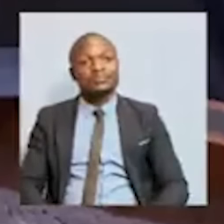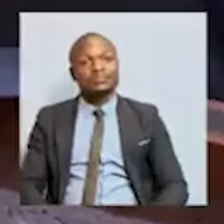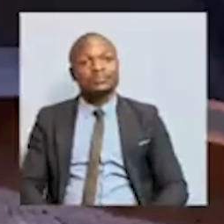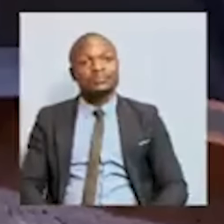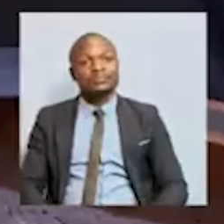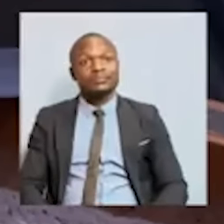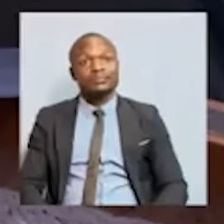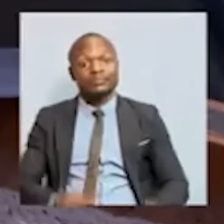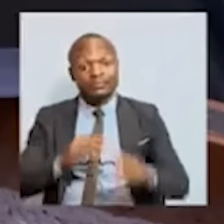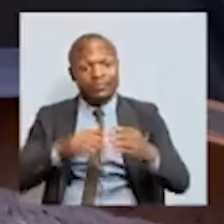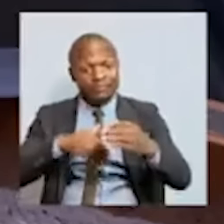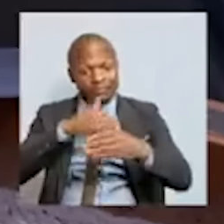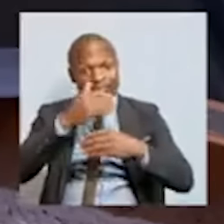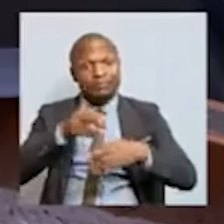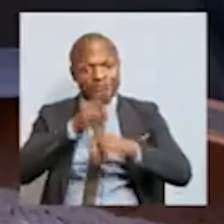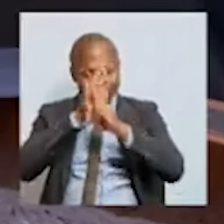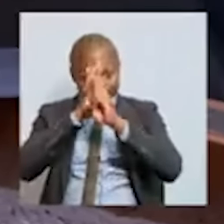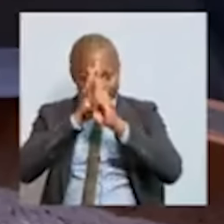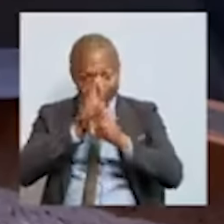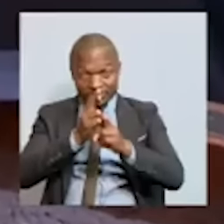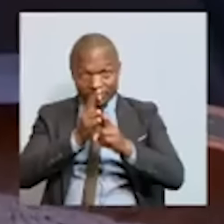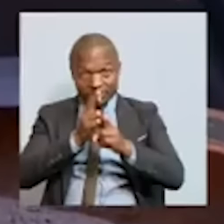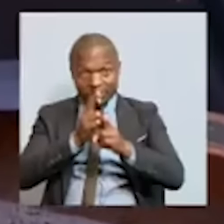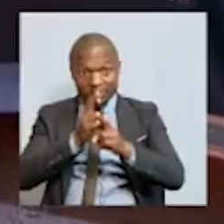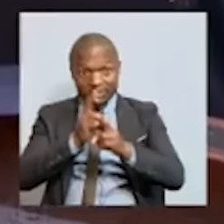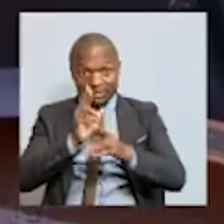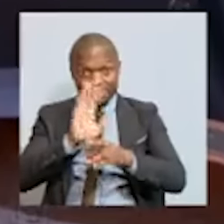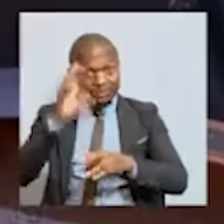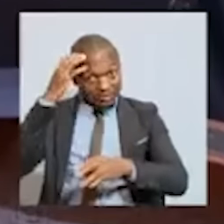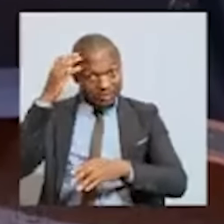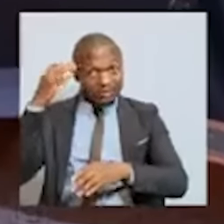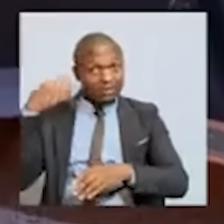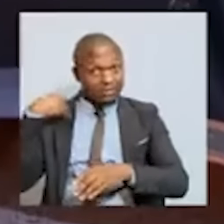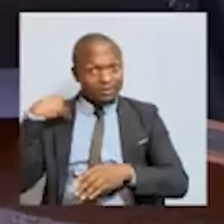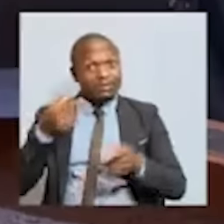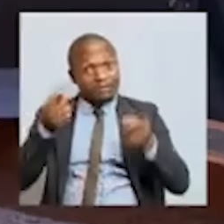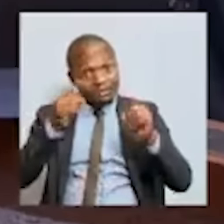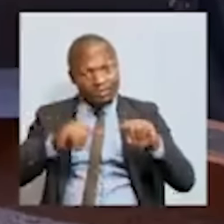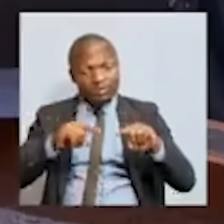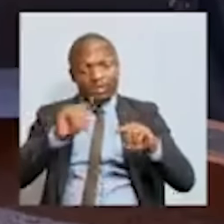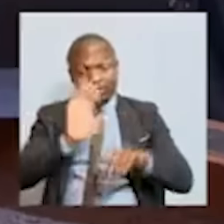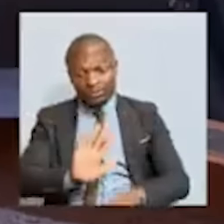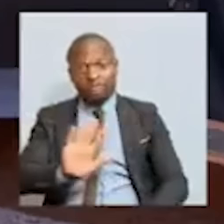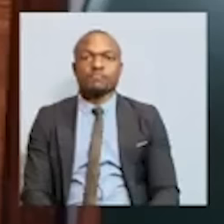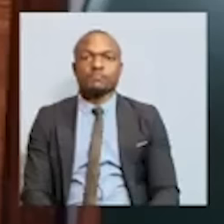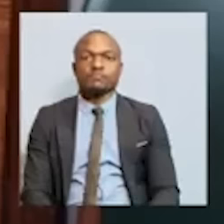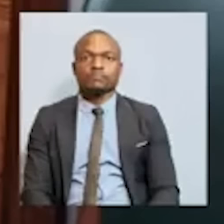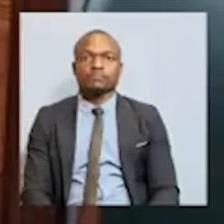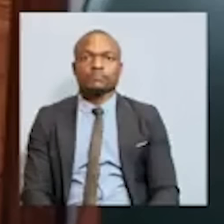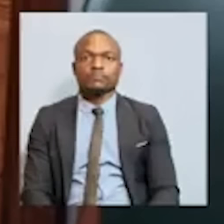out of respect for your office, Madam Speaker, when I was on suspension.